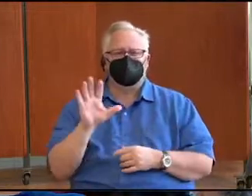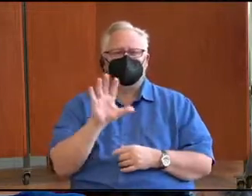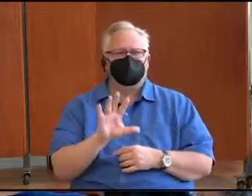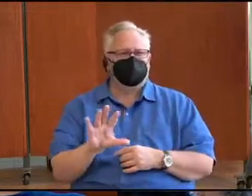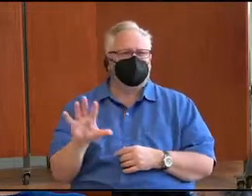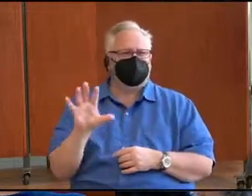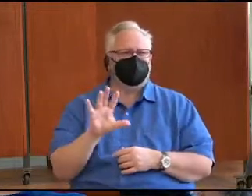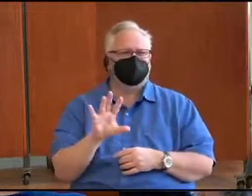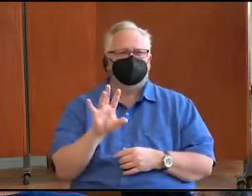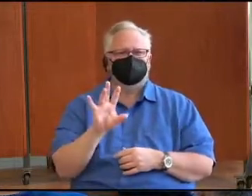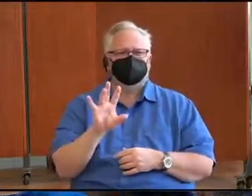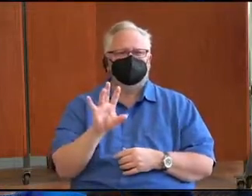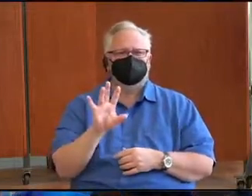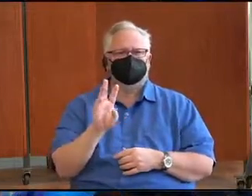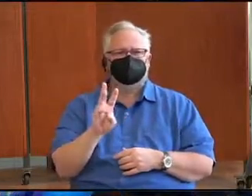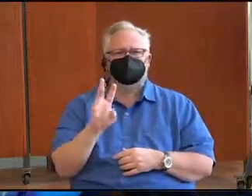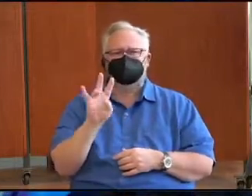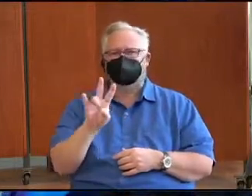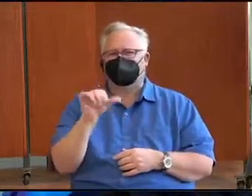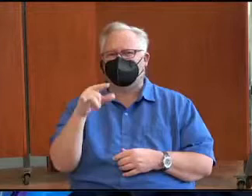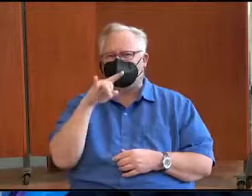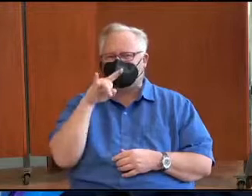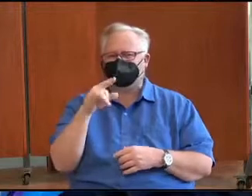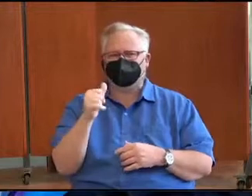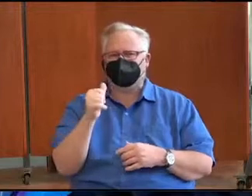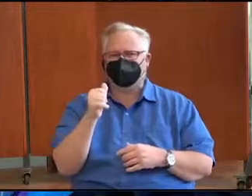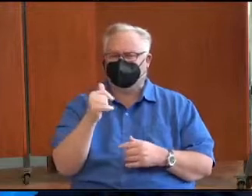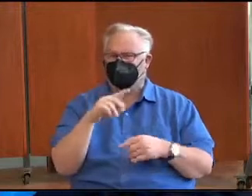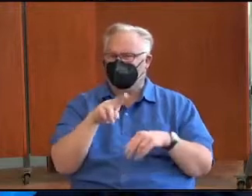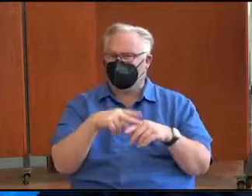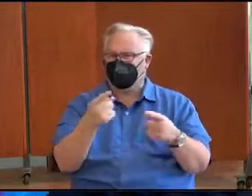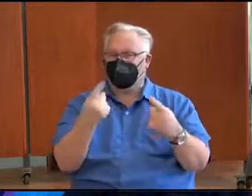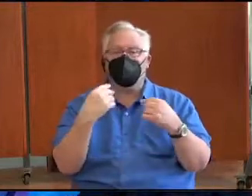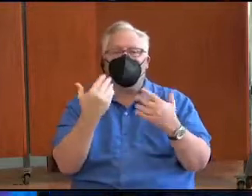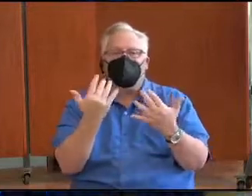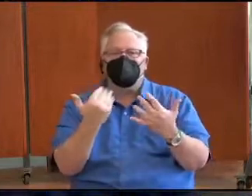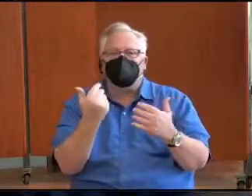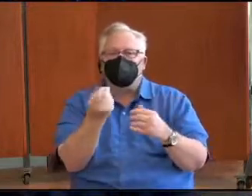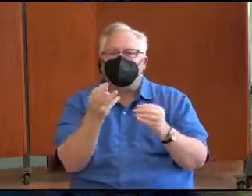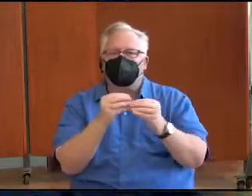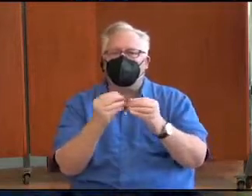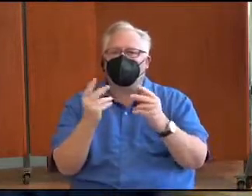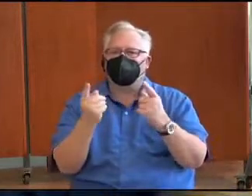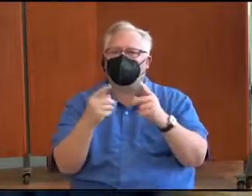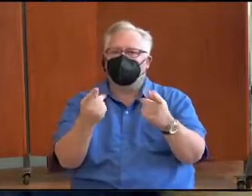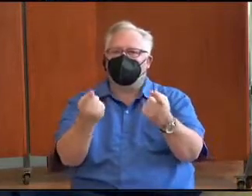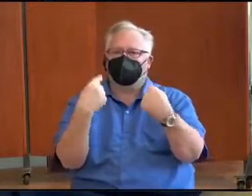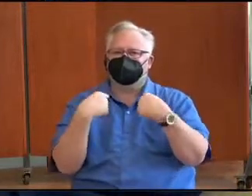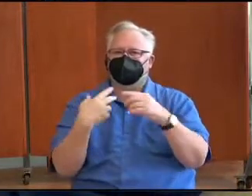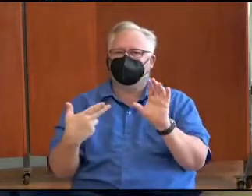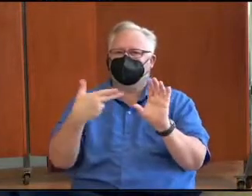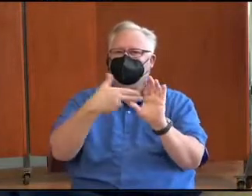you. So one of the things, oh, let's wait. We have some more visitors coming. Here we go.